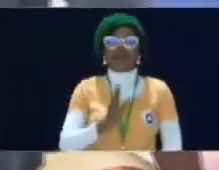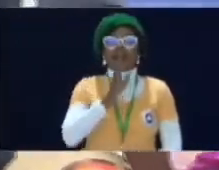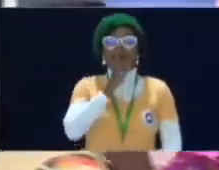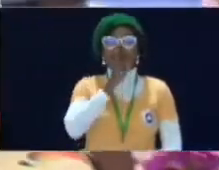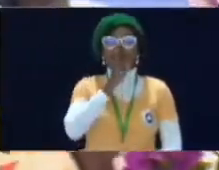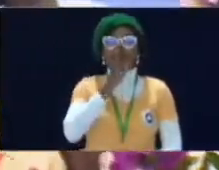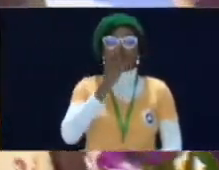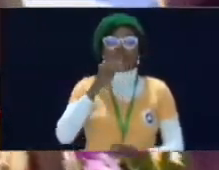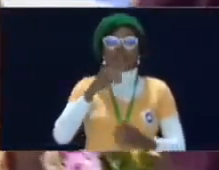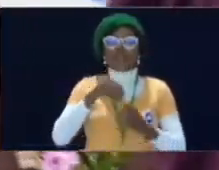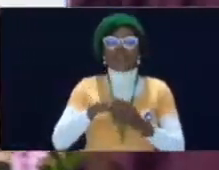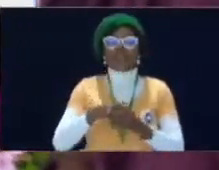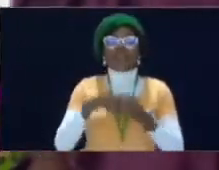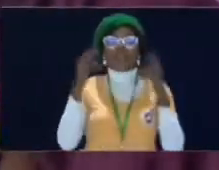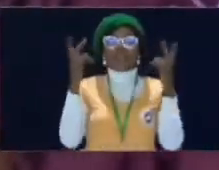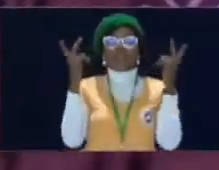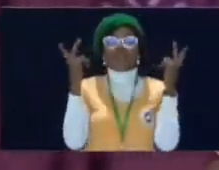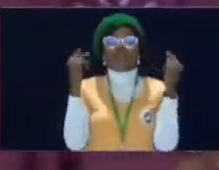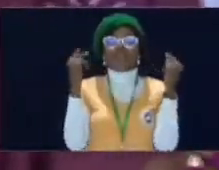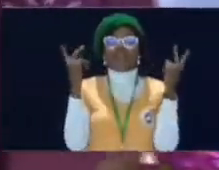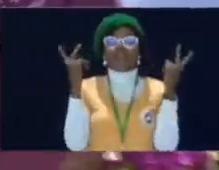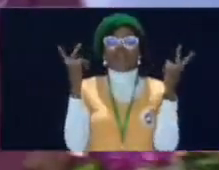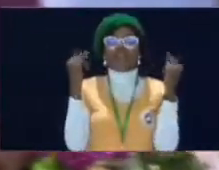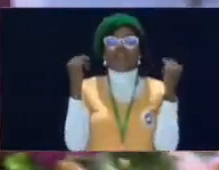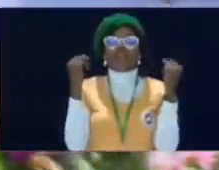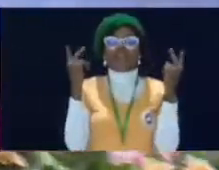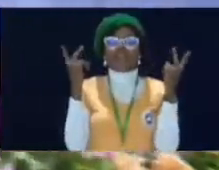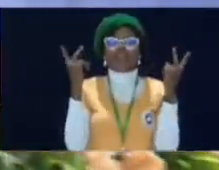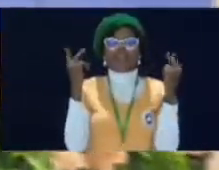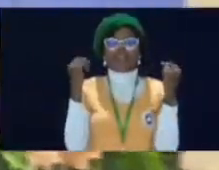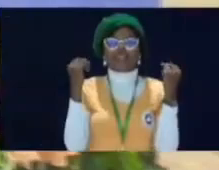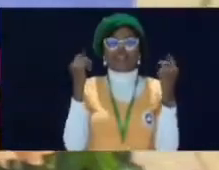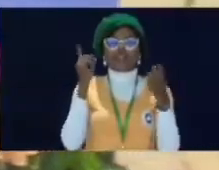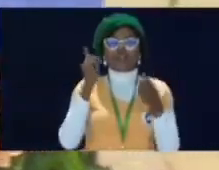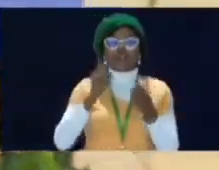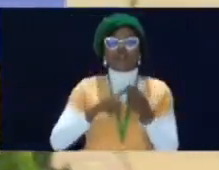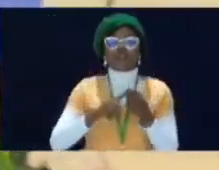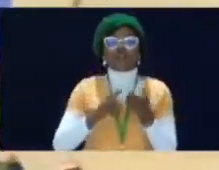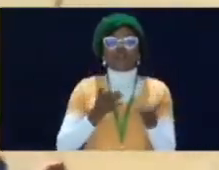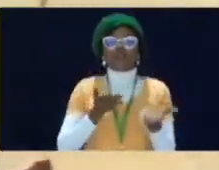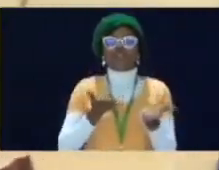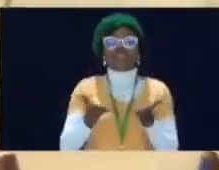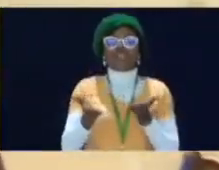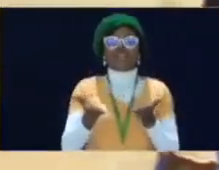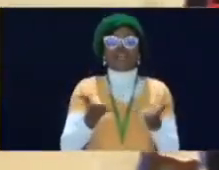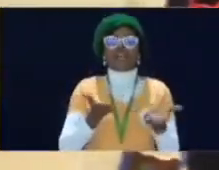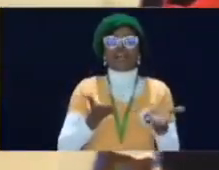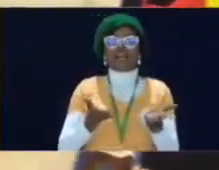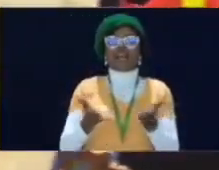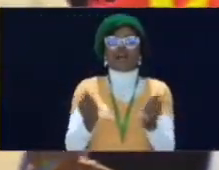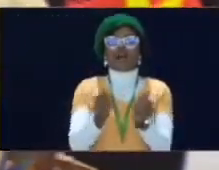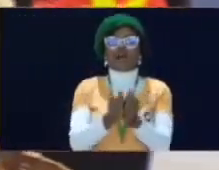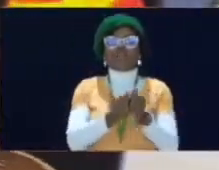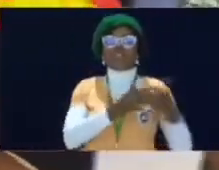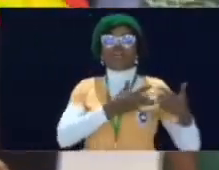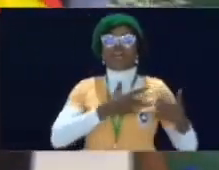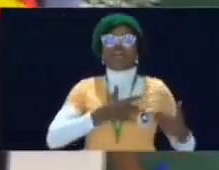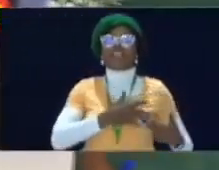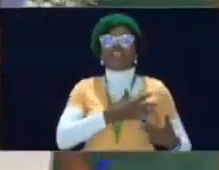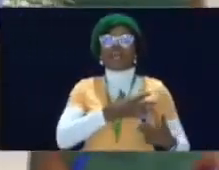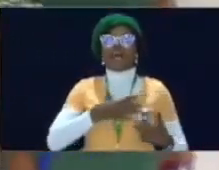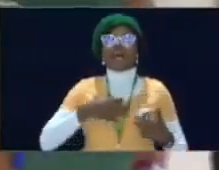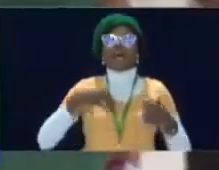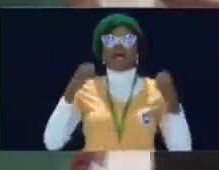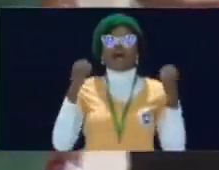never be in vain to S with